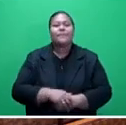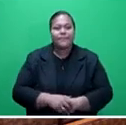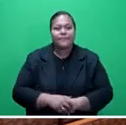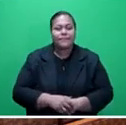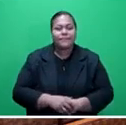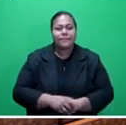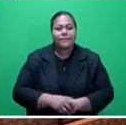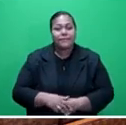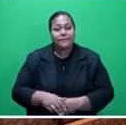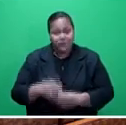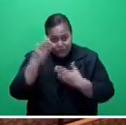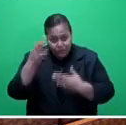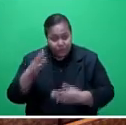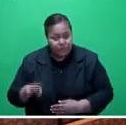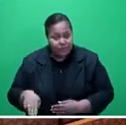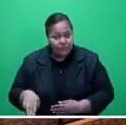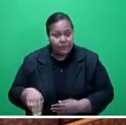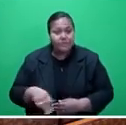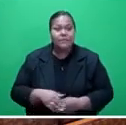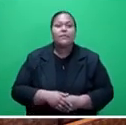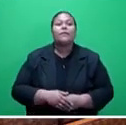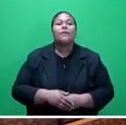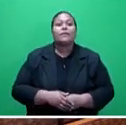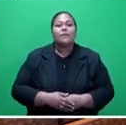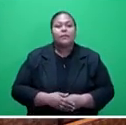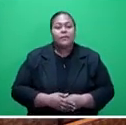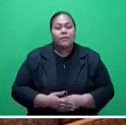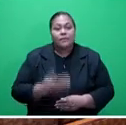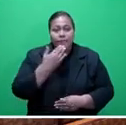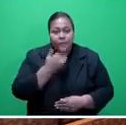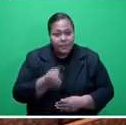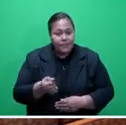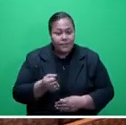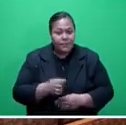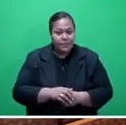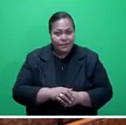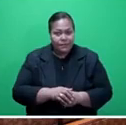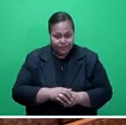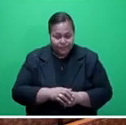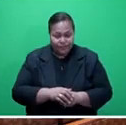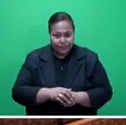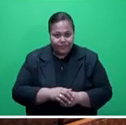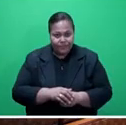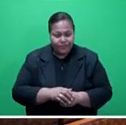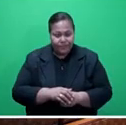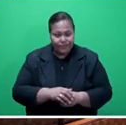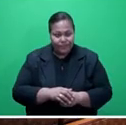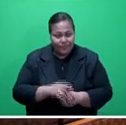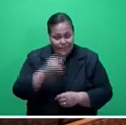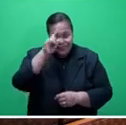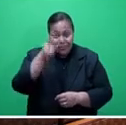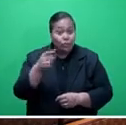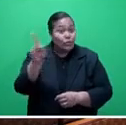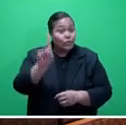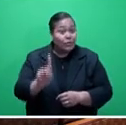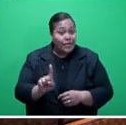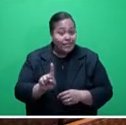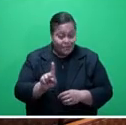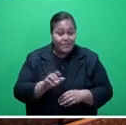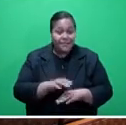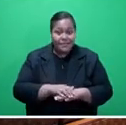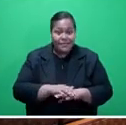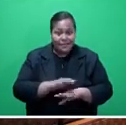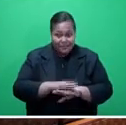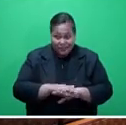Honourable members, please take note that from today's sitting, most documentations will be